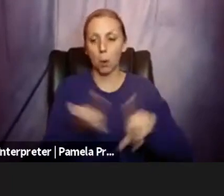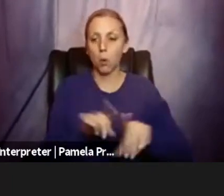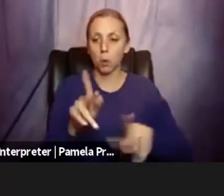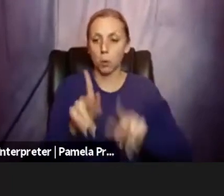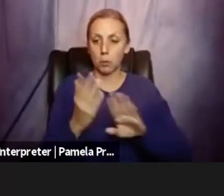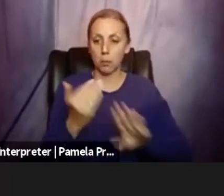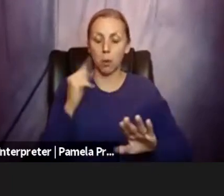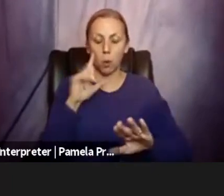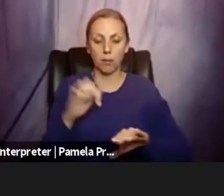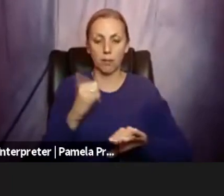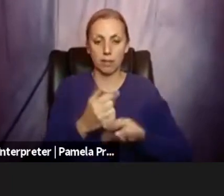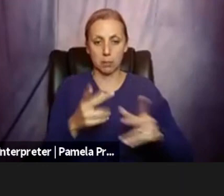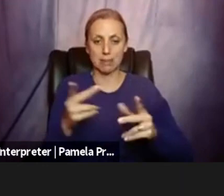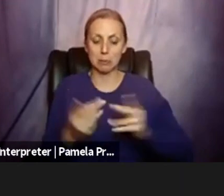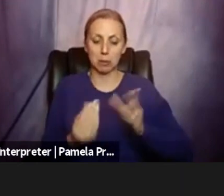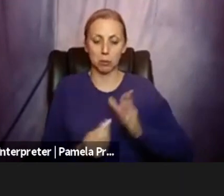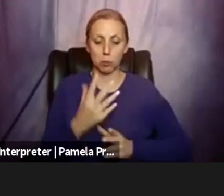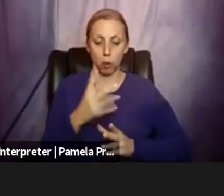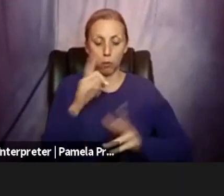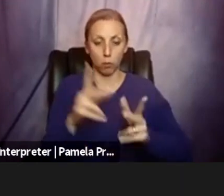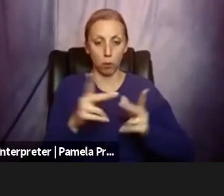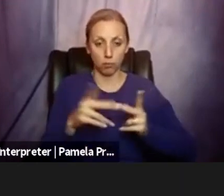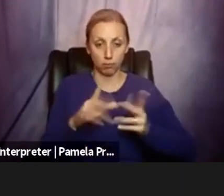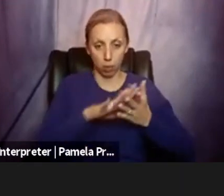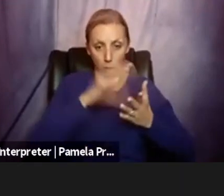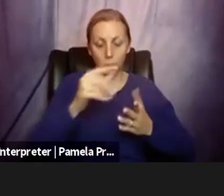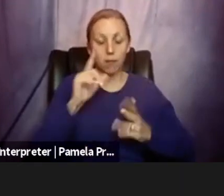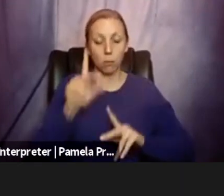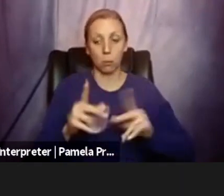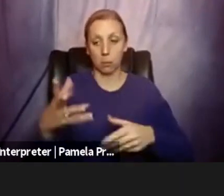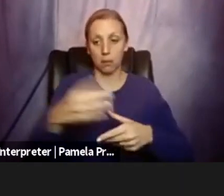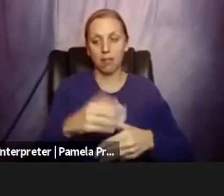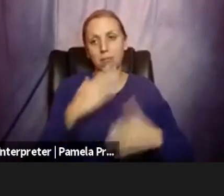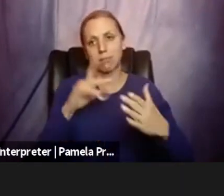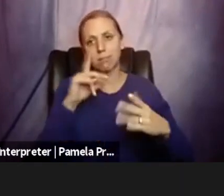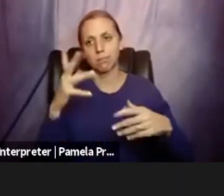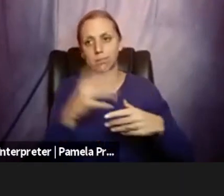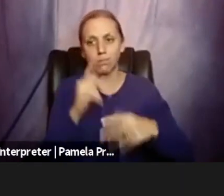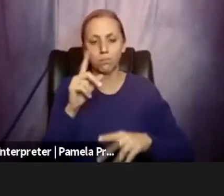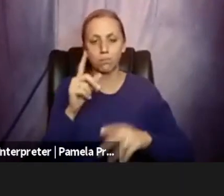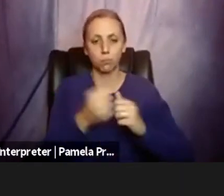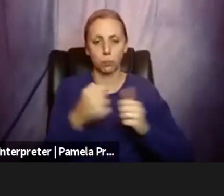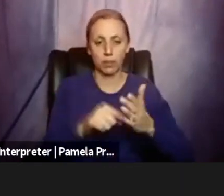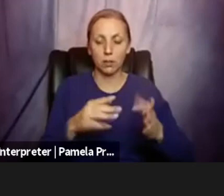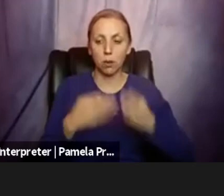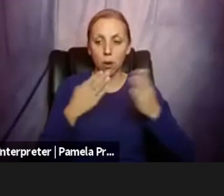and learning. To our attendees, thank you for being avid contributors and offering your insight in all the